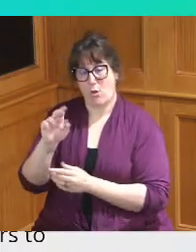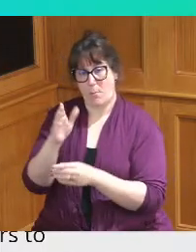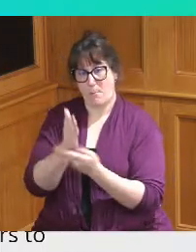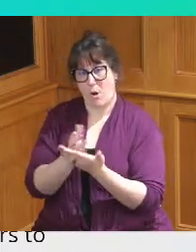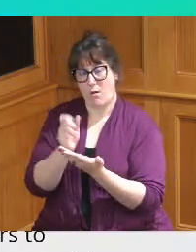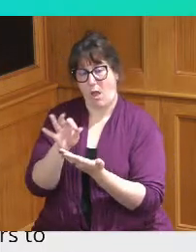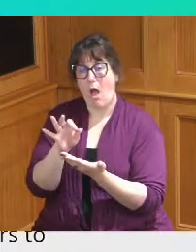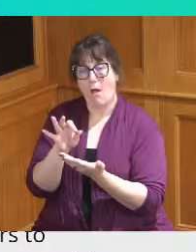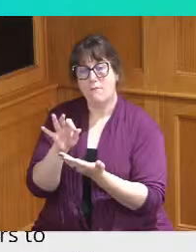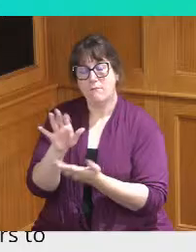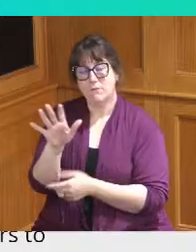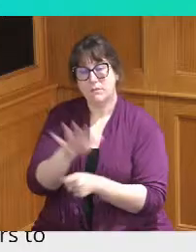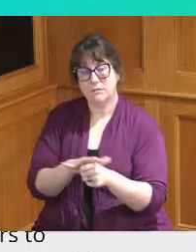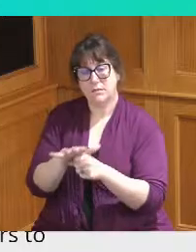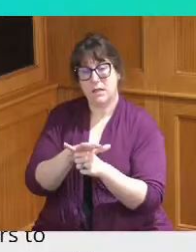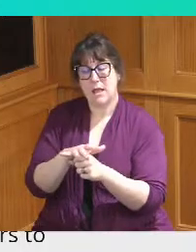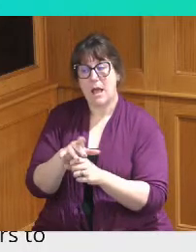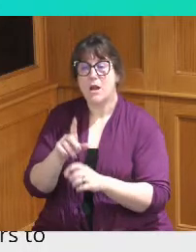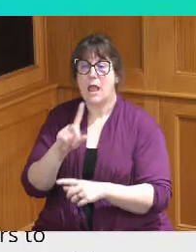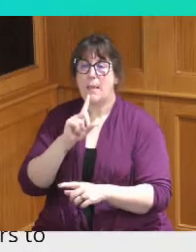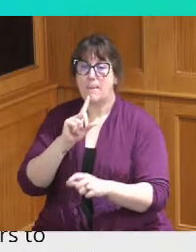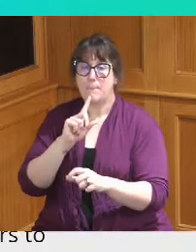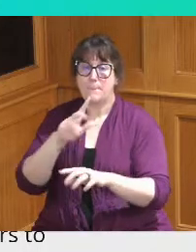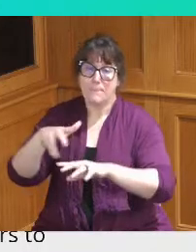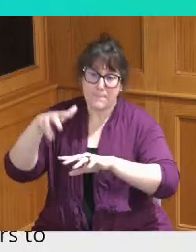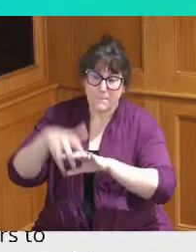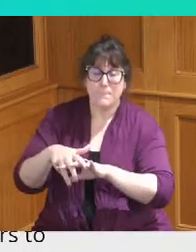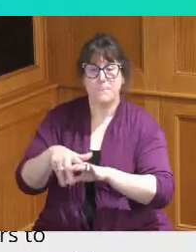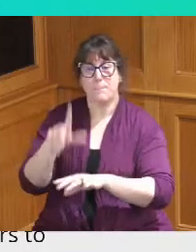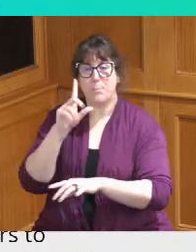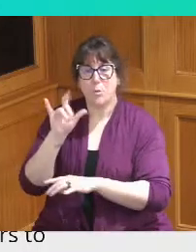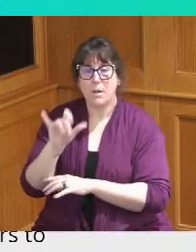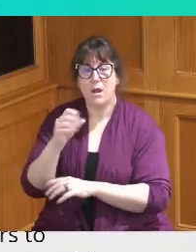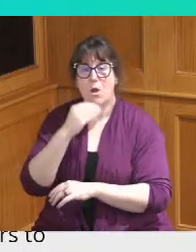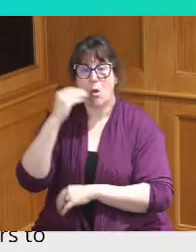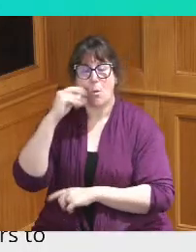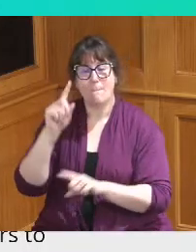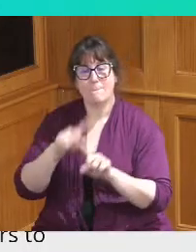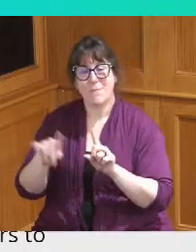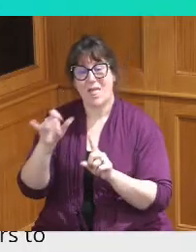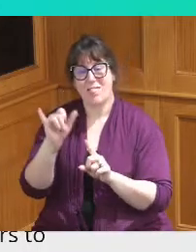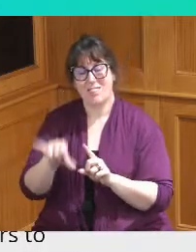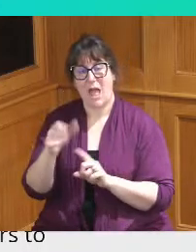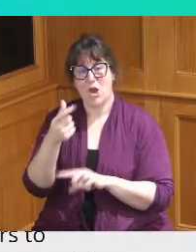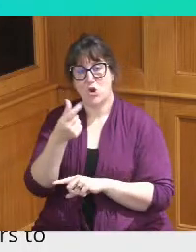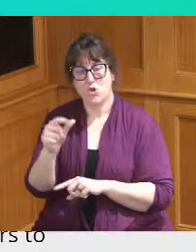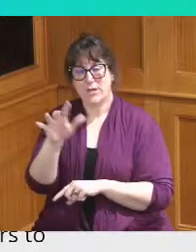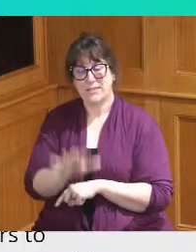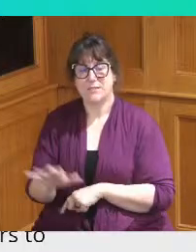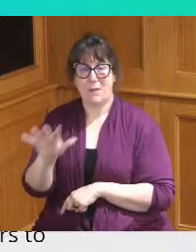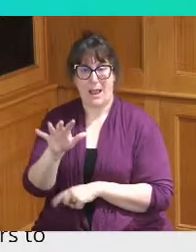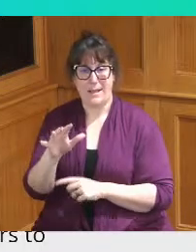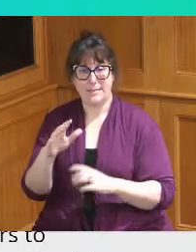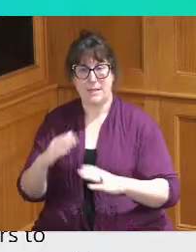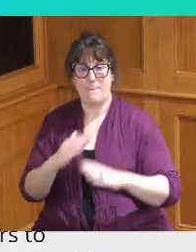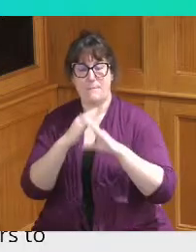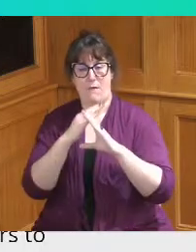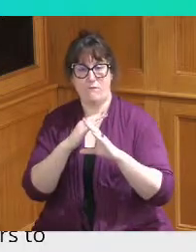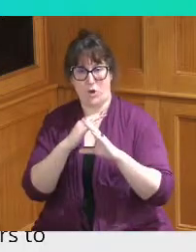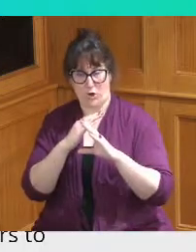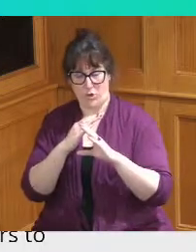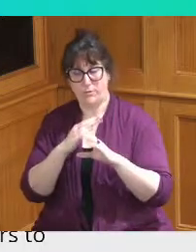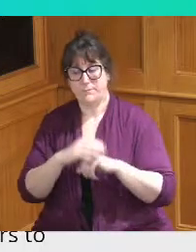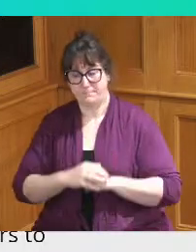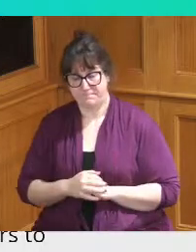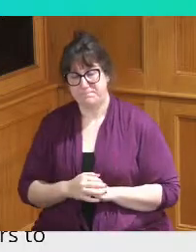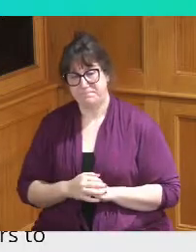historic asset a permanent home, but also provide sort of green space buffer between the historic business district and any future development on the Lock